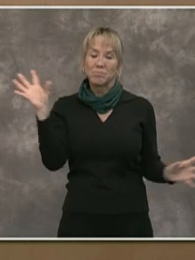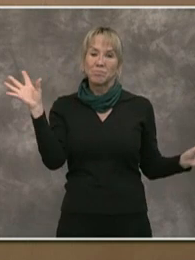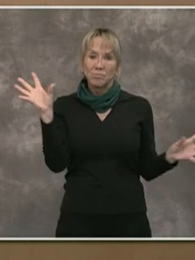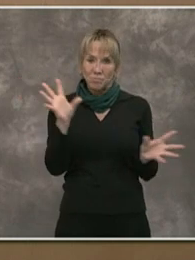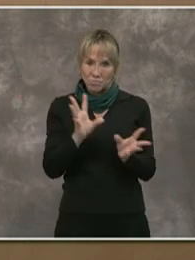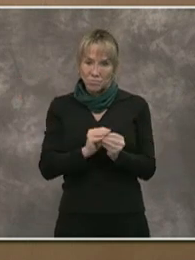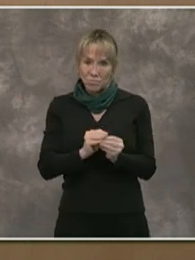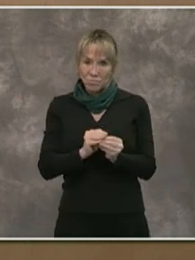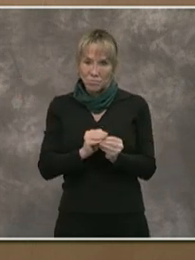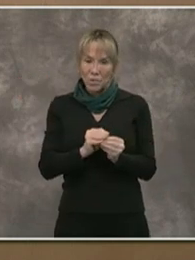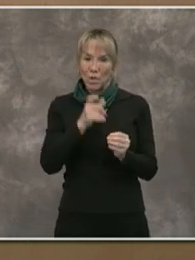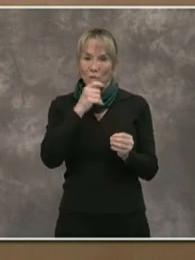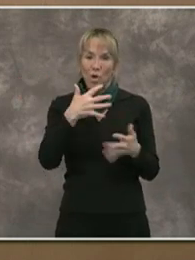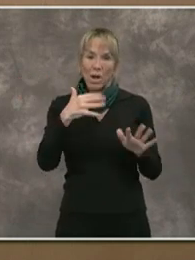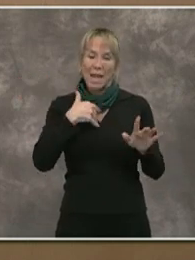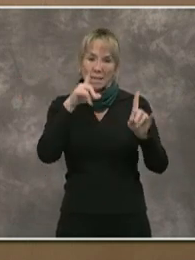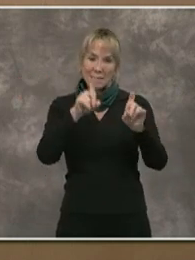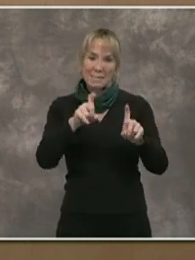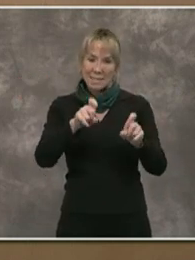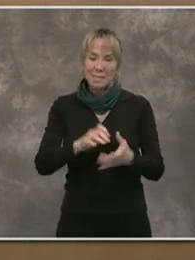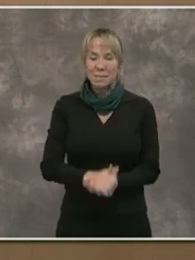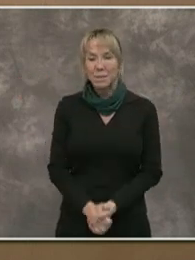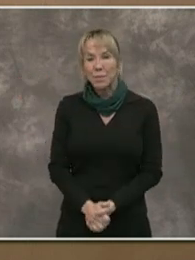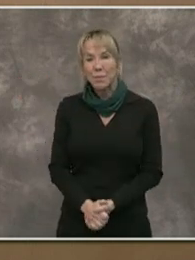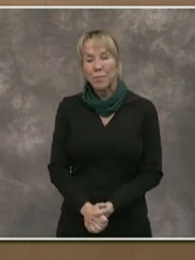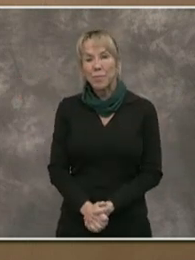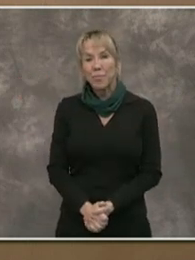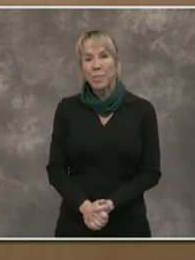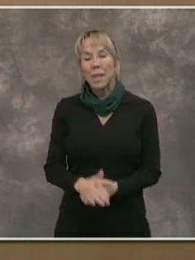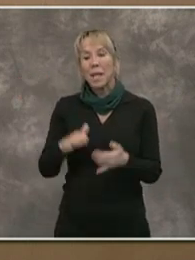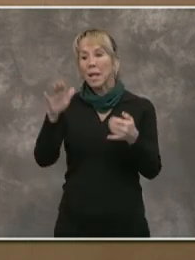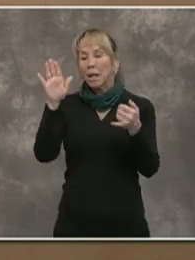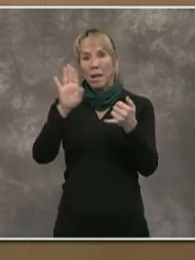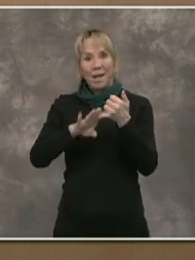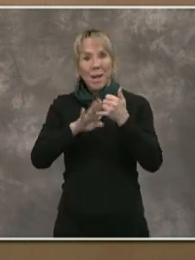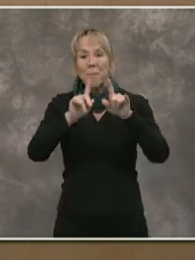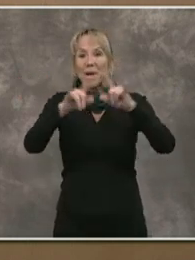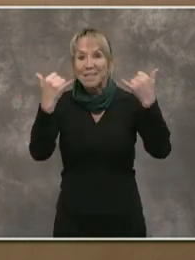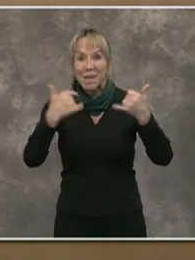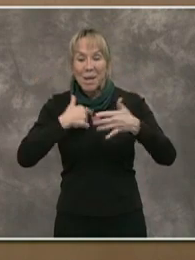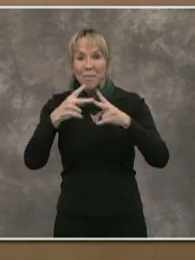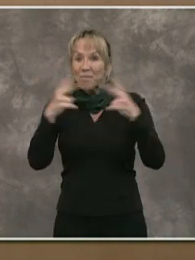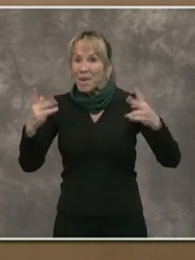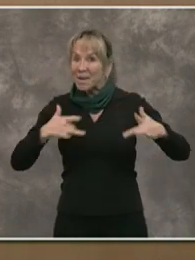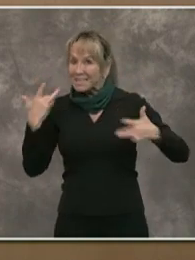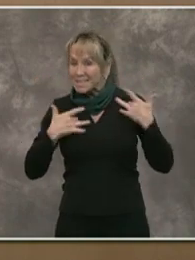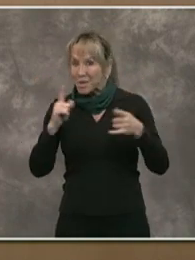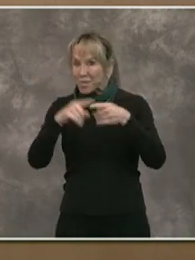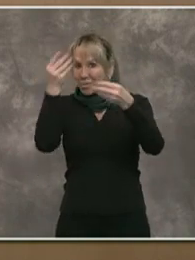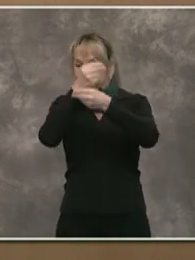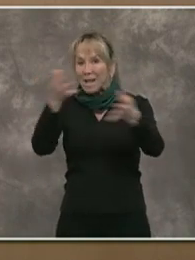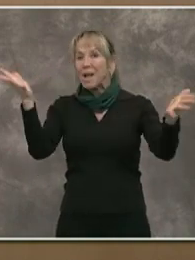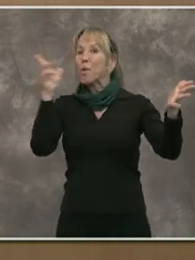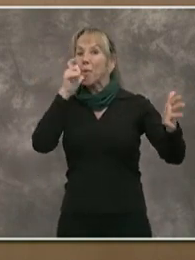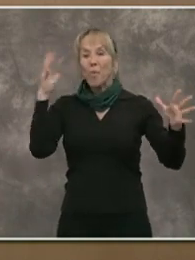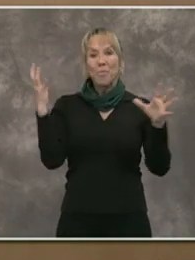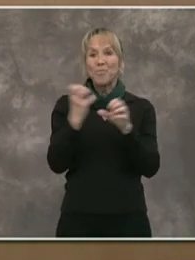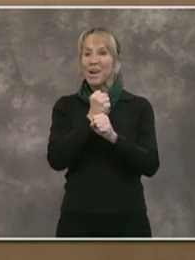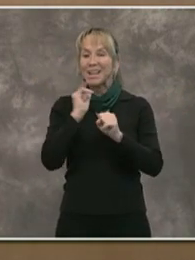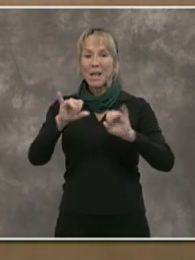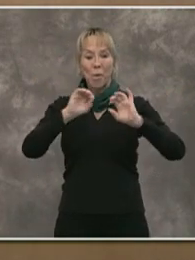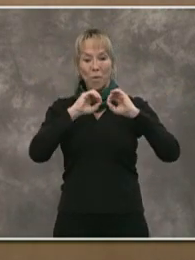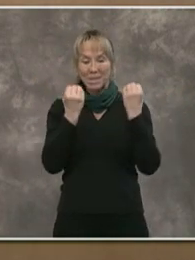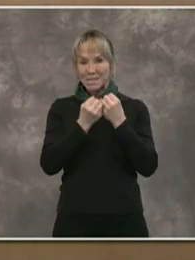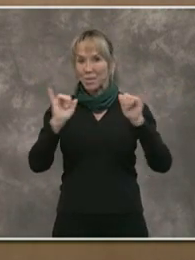of those individuals tested. Lastly, today I am very excited to announce the Organization Award recipient of